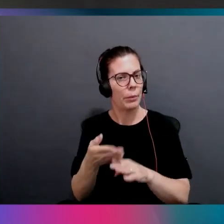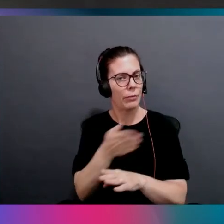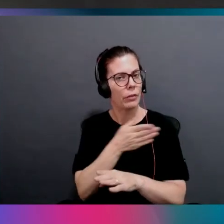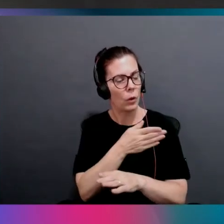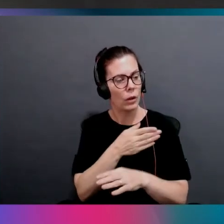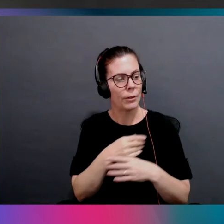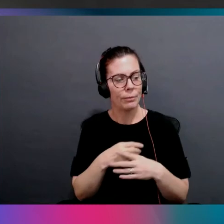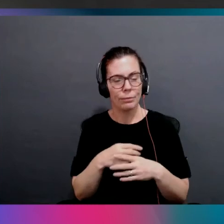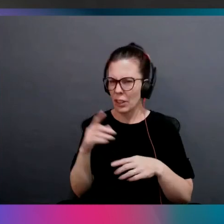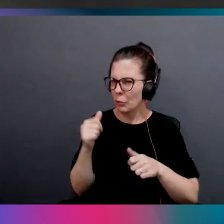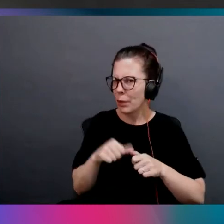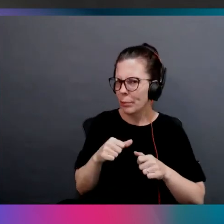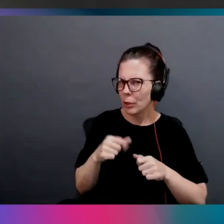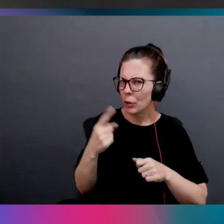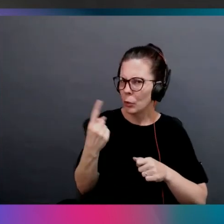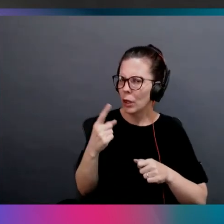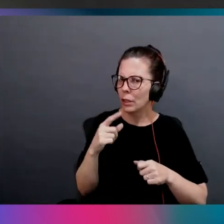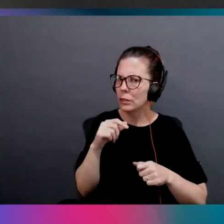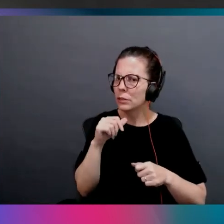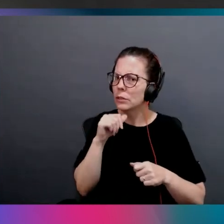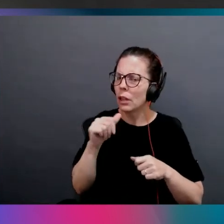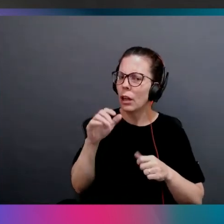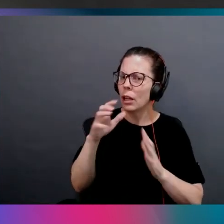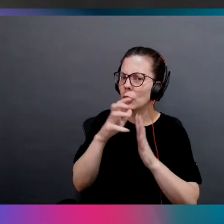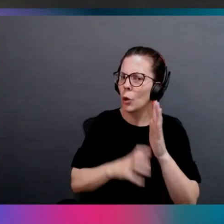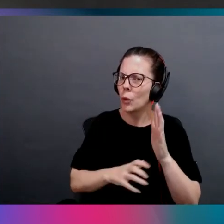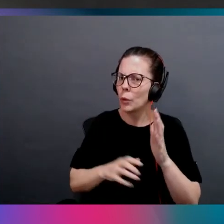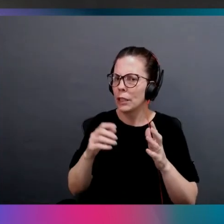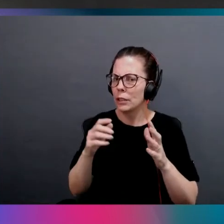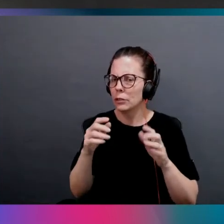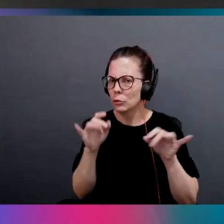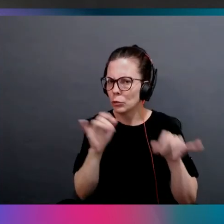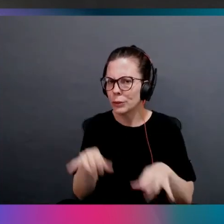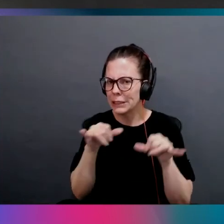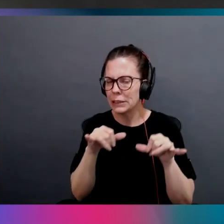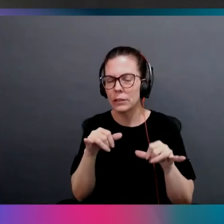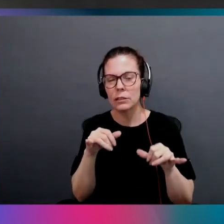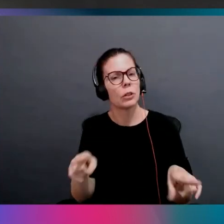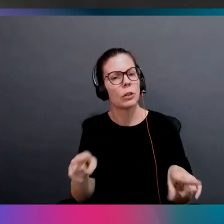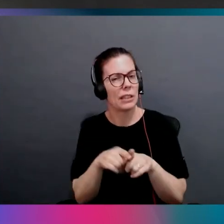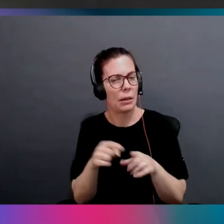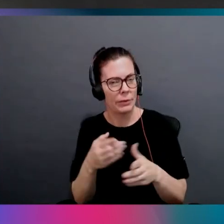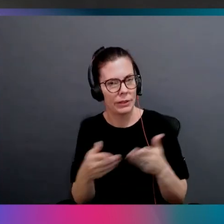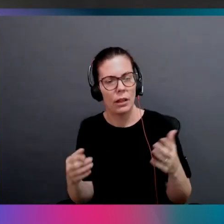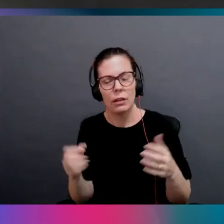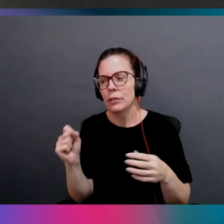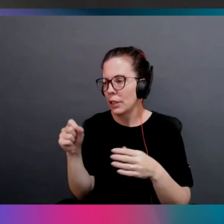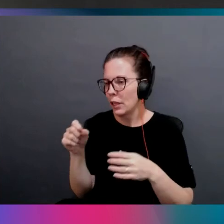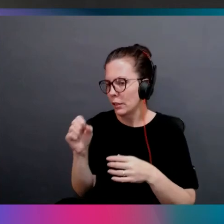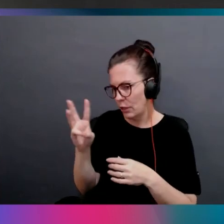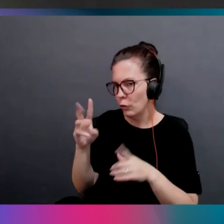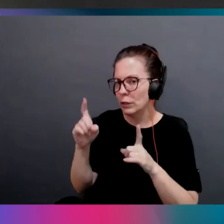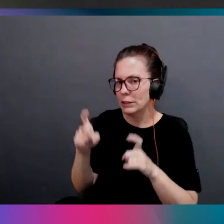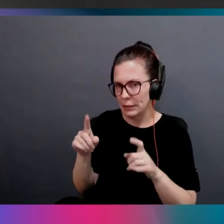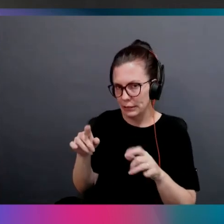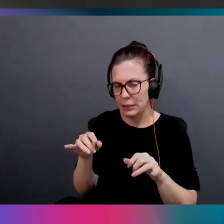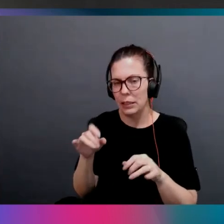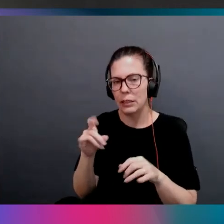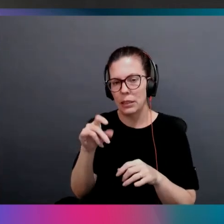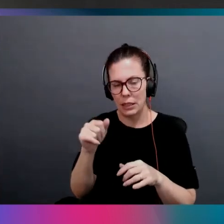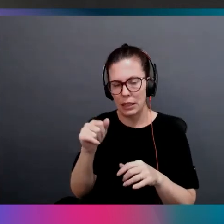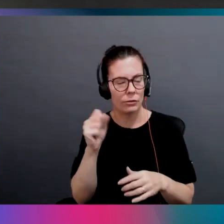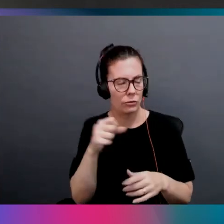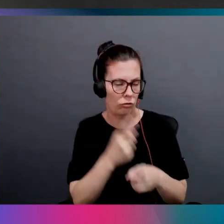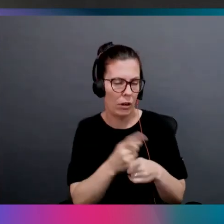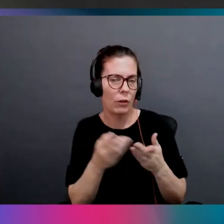Remember that one encoding routine that we went through, the vectorization routine. So we're going to do some of the same stuff. This is all for our testing data. This is all over our testing data. So it